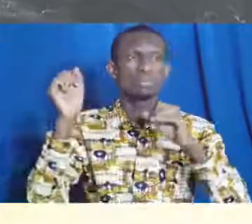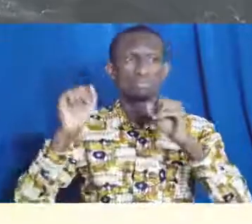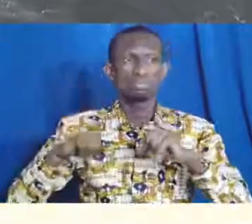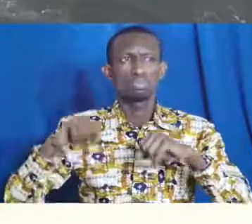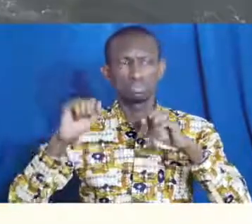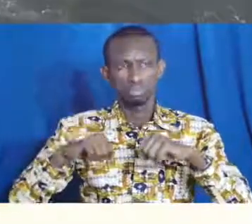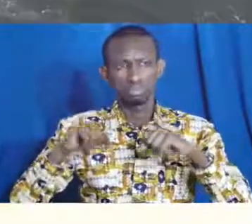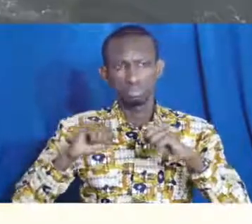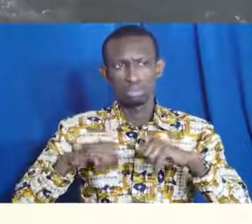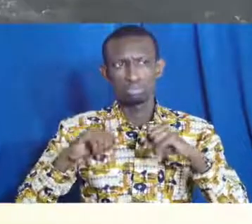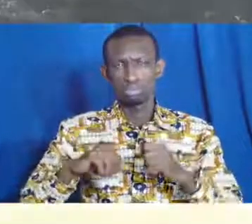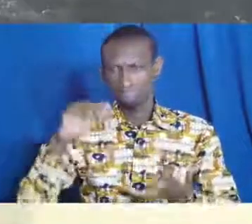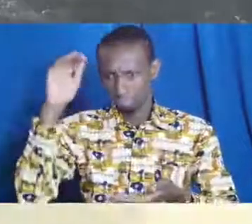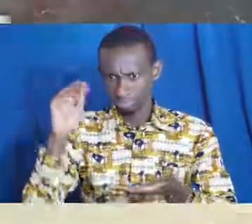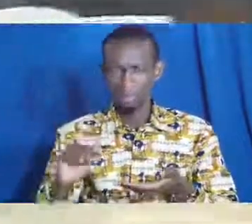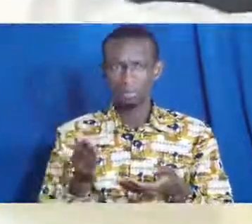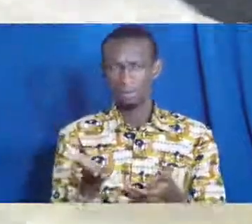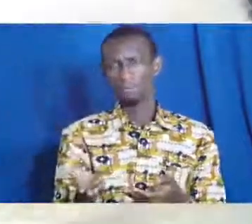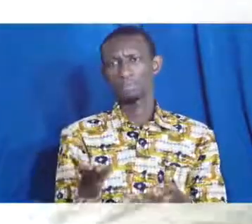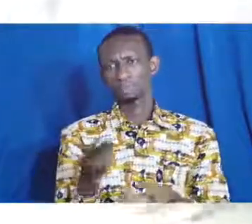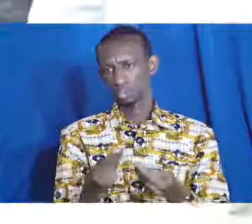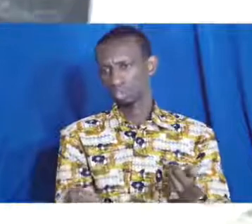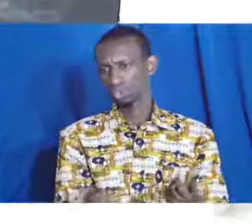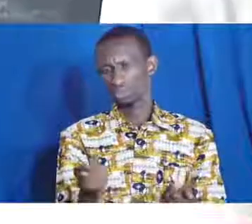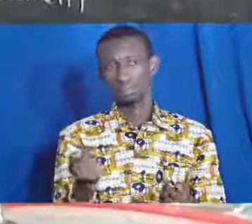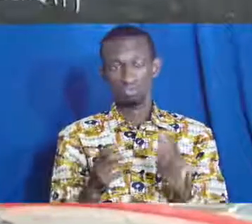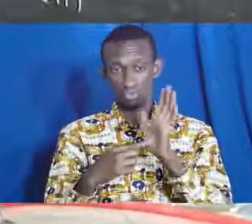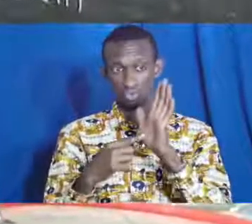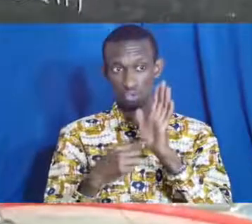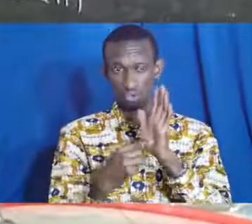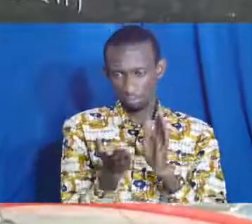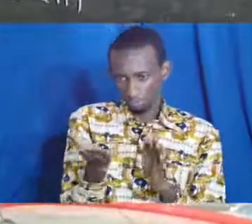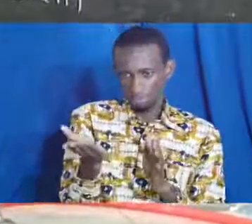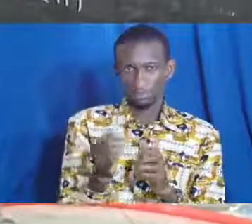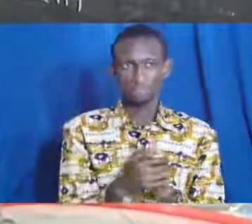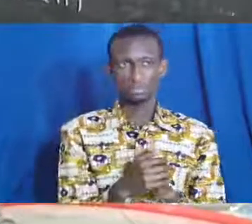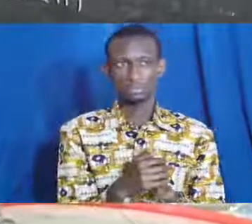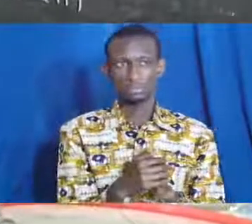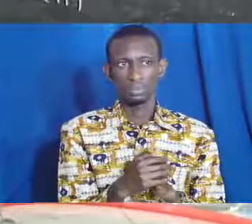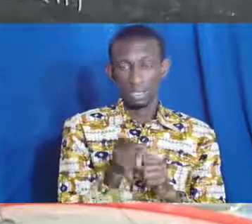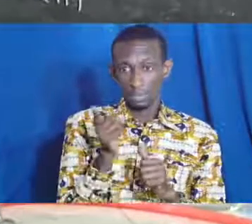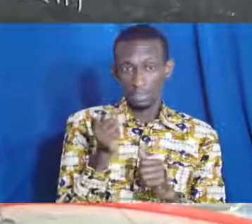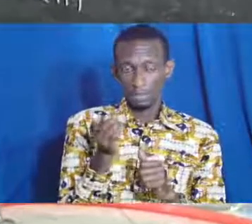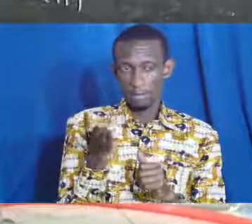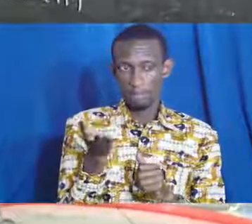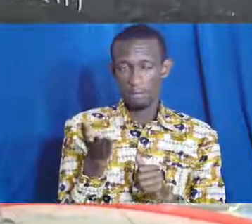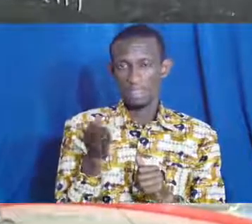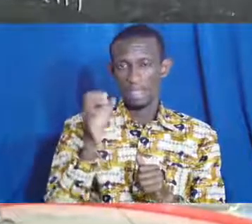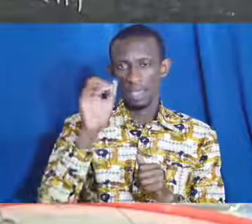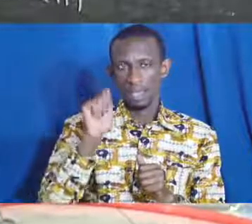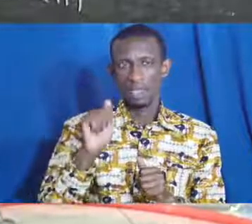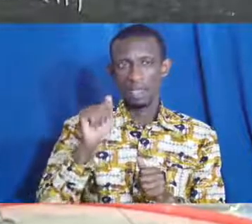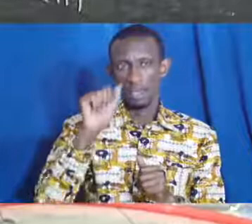any solution. If I use an example of this, that was for the acids. If I use